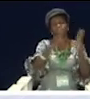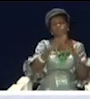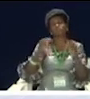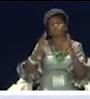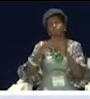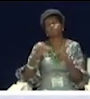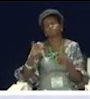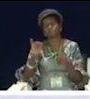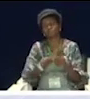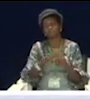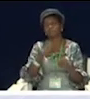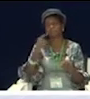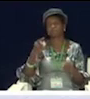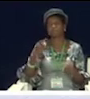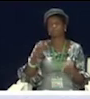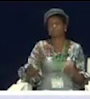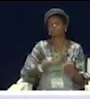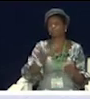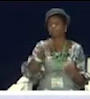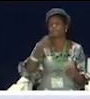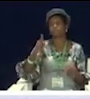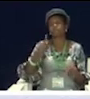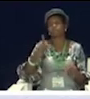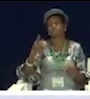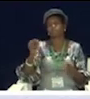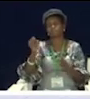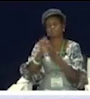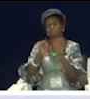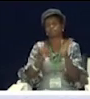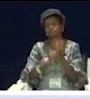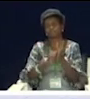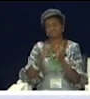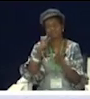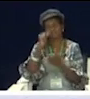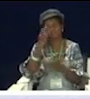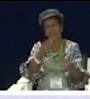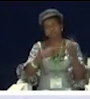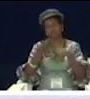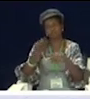I won't tell you the state she came from.